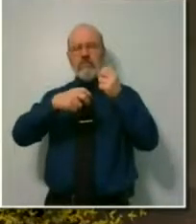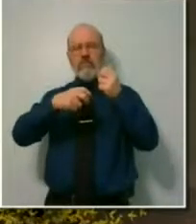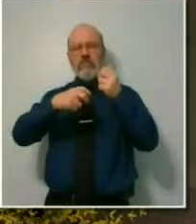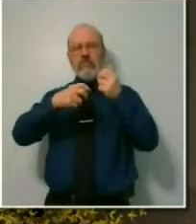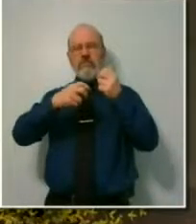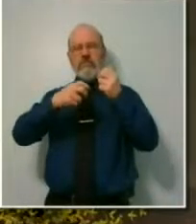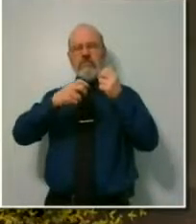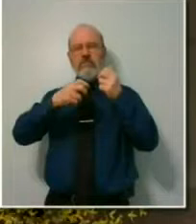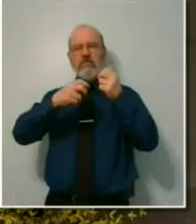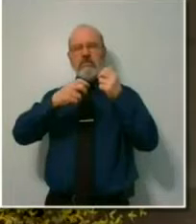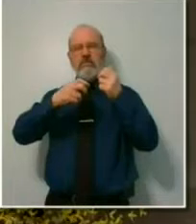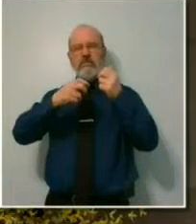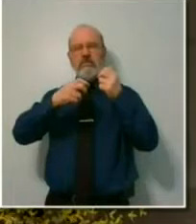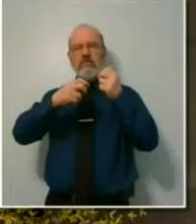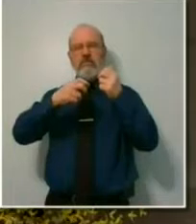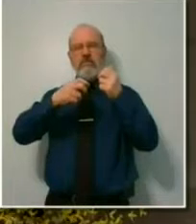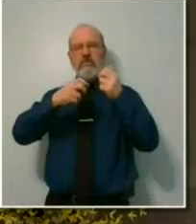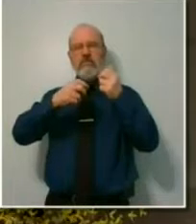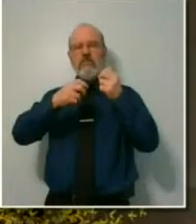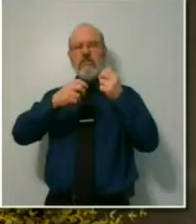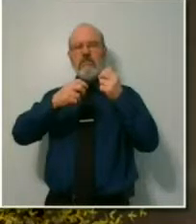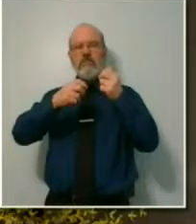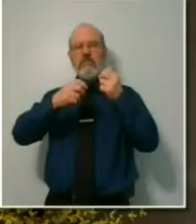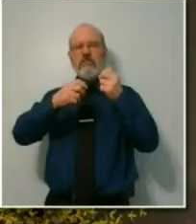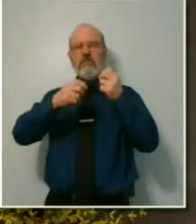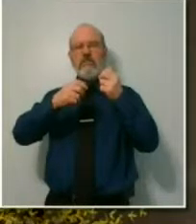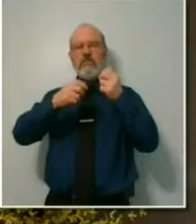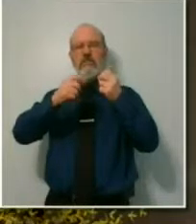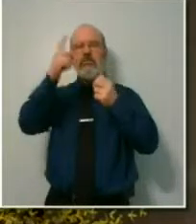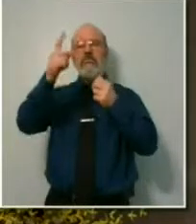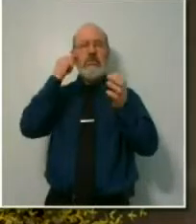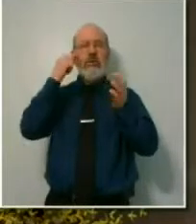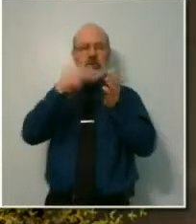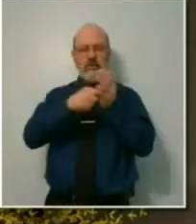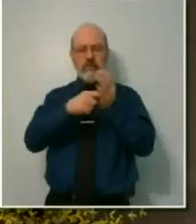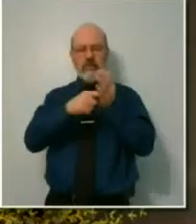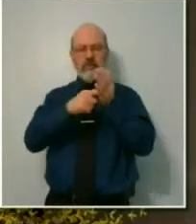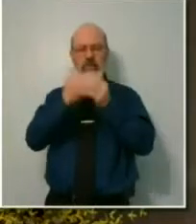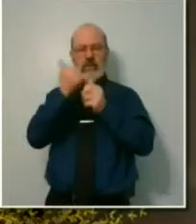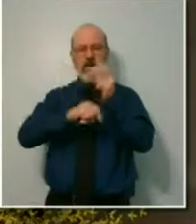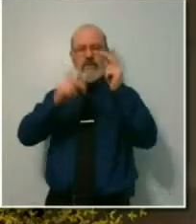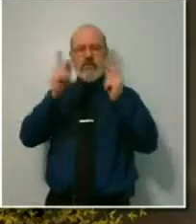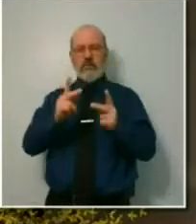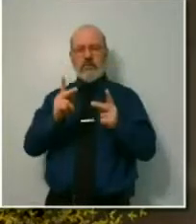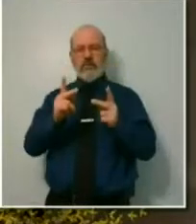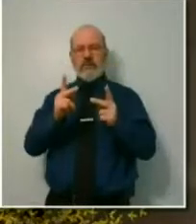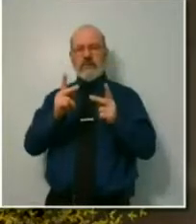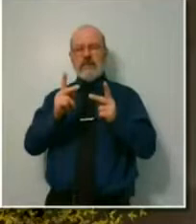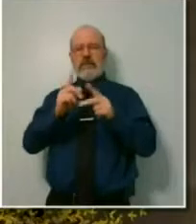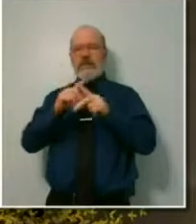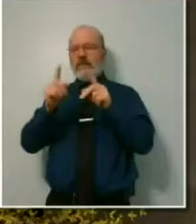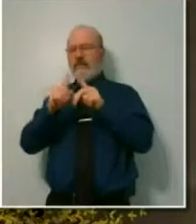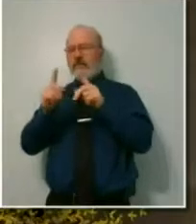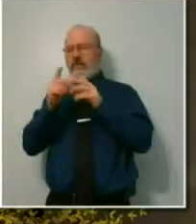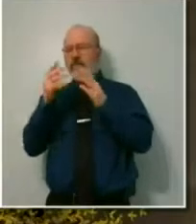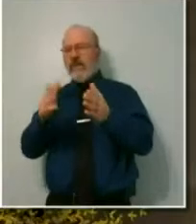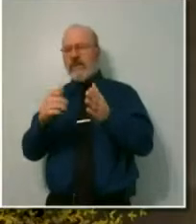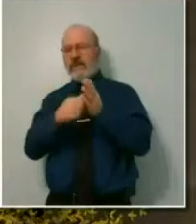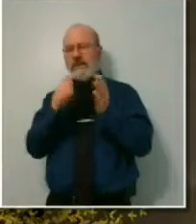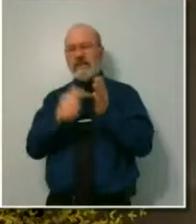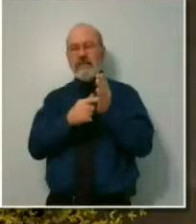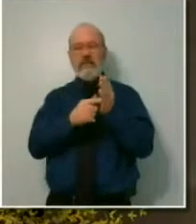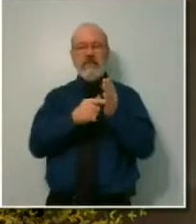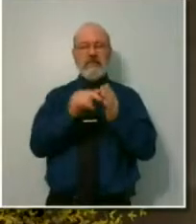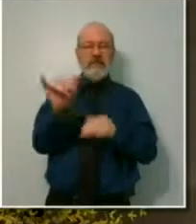is not without your observation. And everyone is dealing with it in different ways, sometimes similar ways, but sometimes